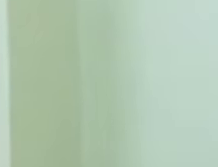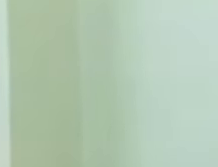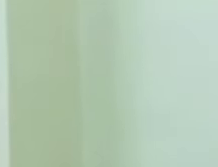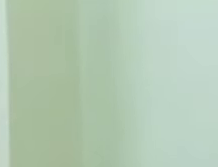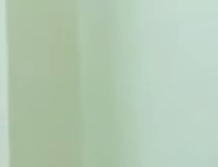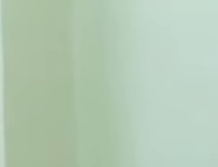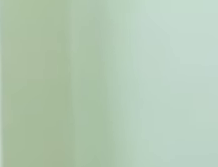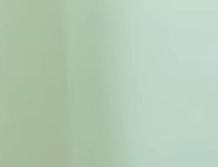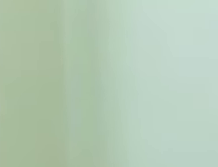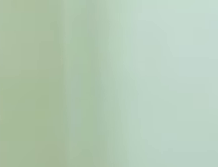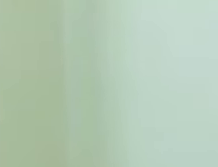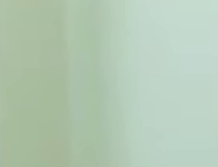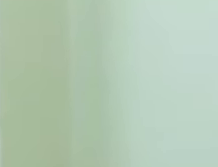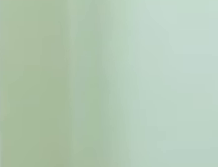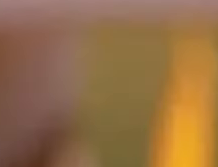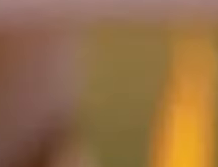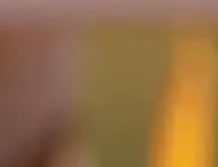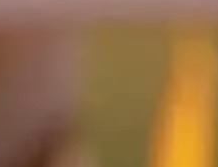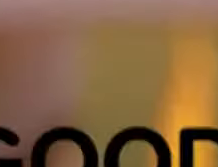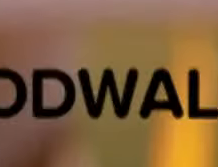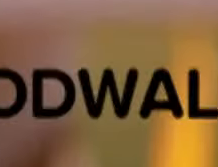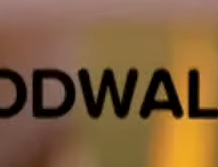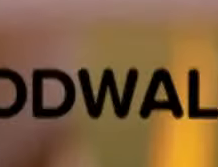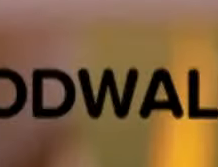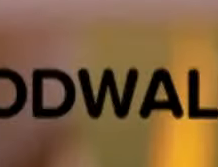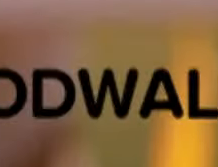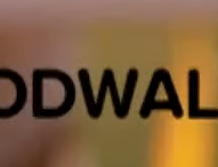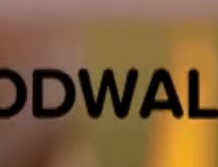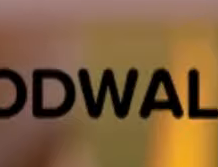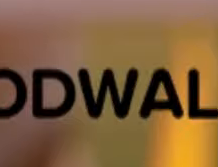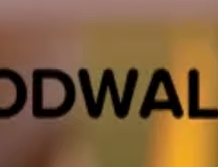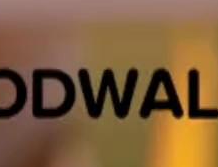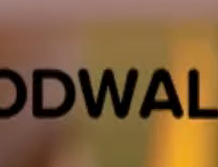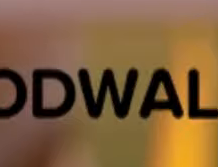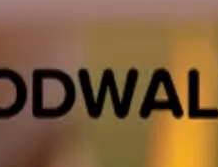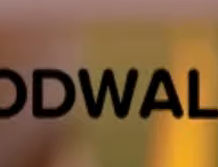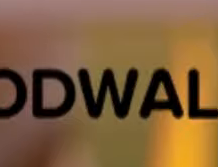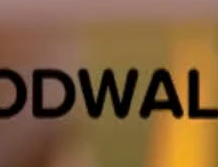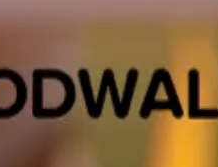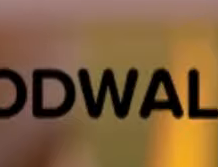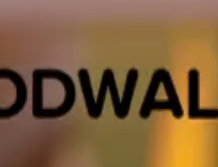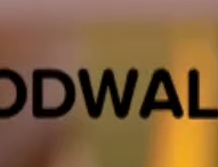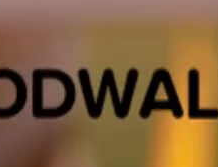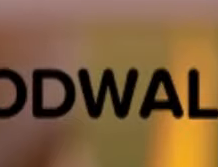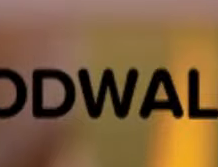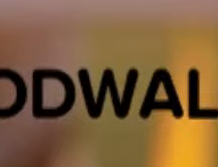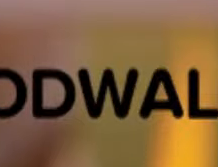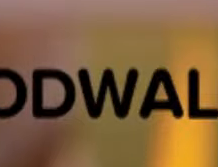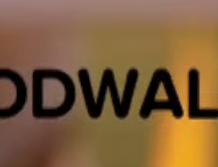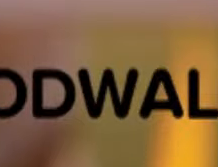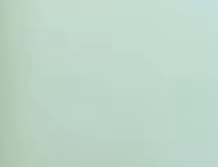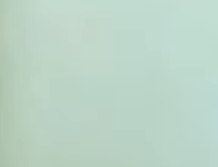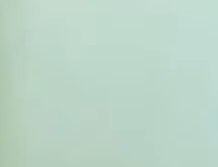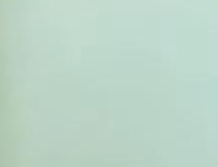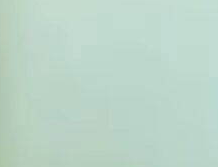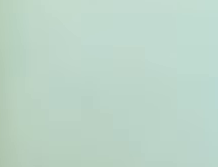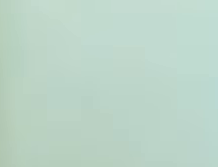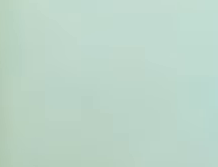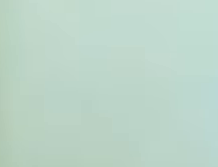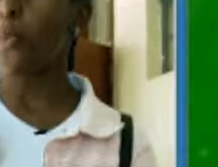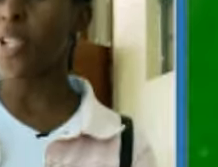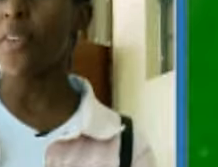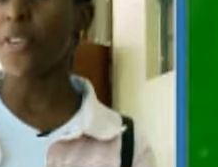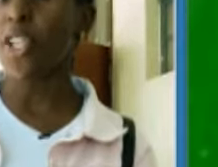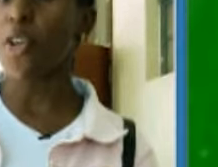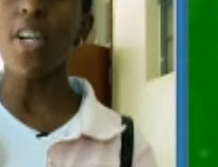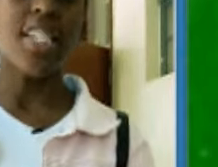can make a huge difference. That's why Nation Media Group and Goodwill are giving you the chance to win 80,000 Kenya shillings. All you need to do